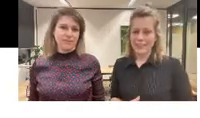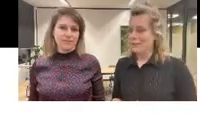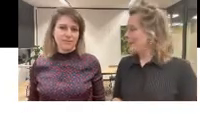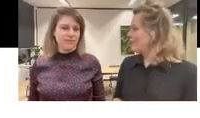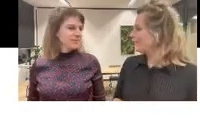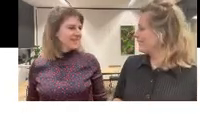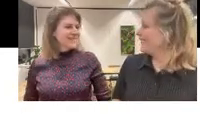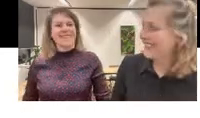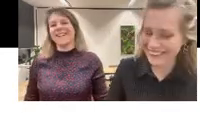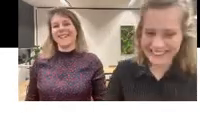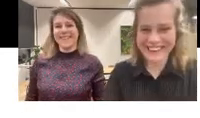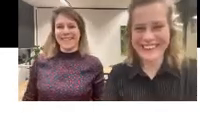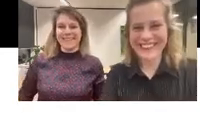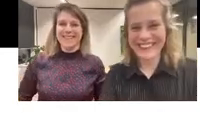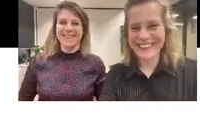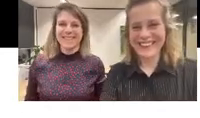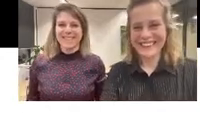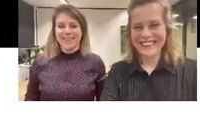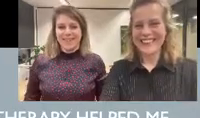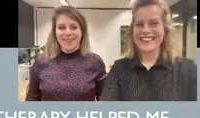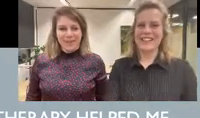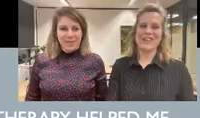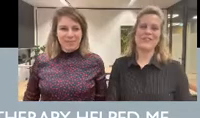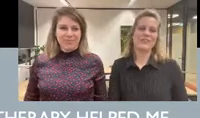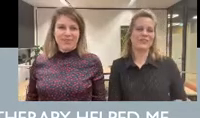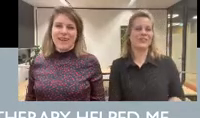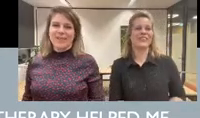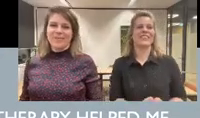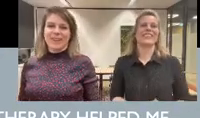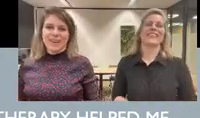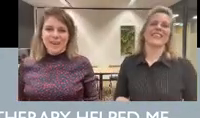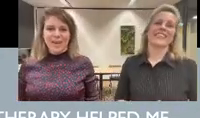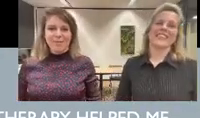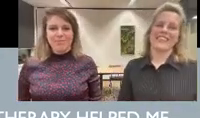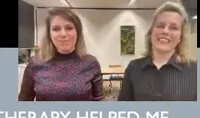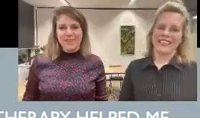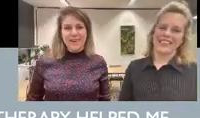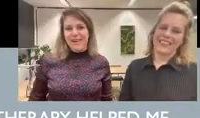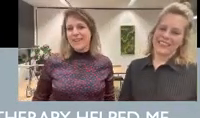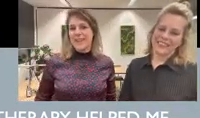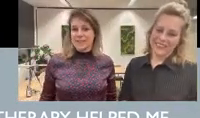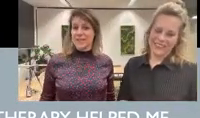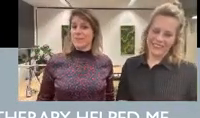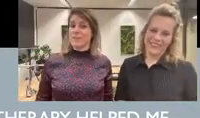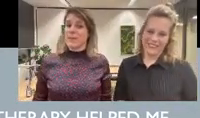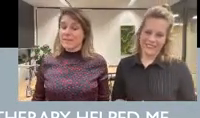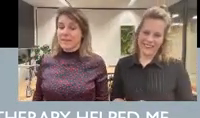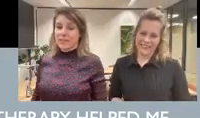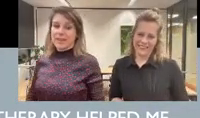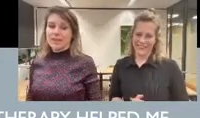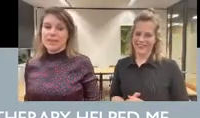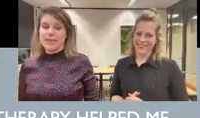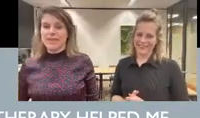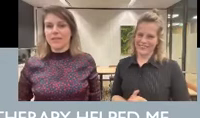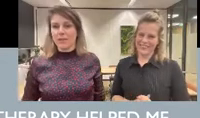in the make. Yes, yes. So, well, the adolescent's perspective